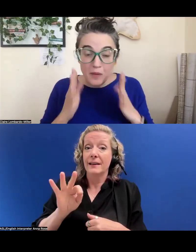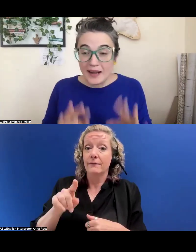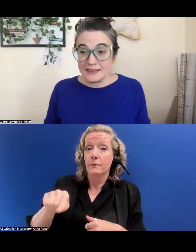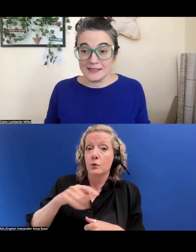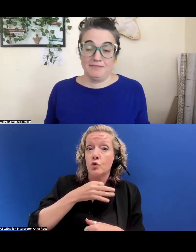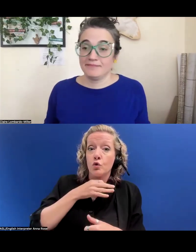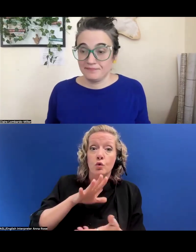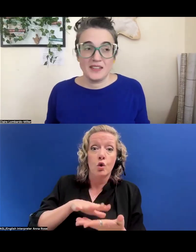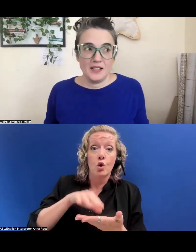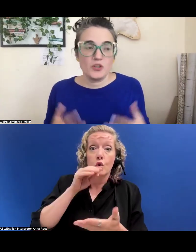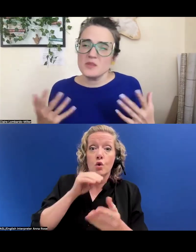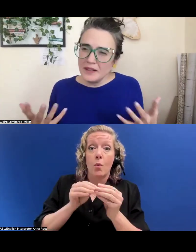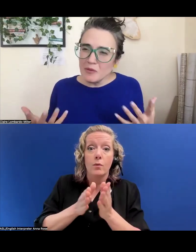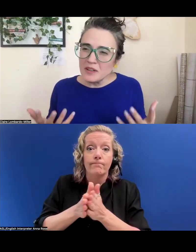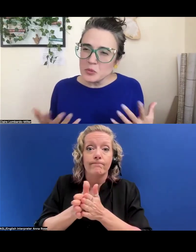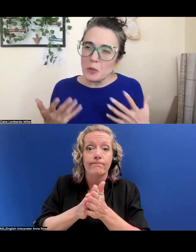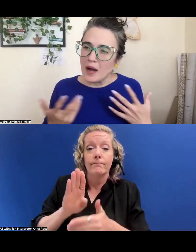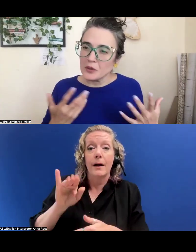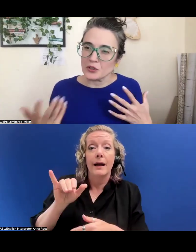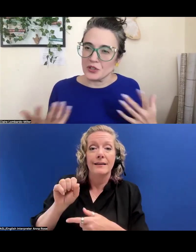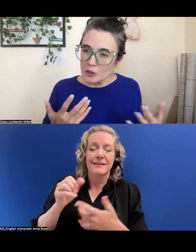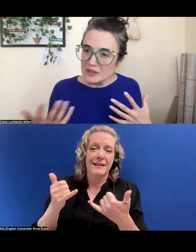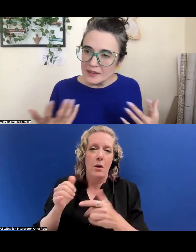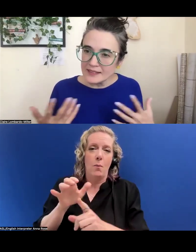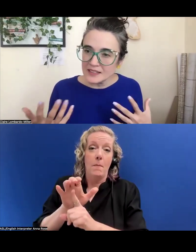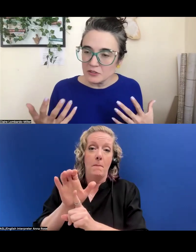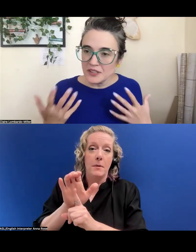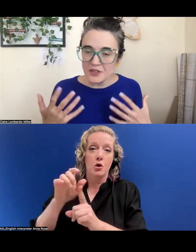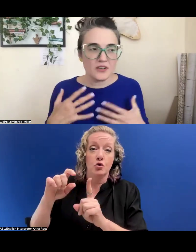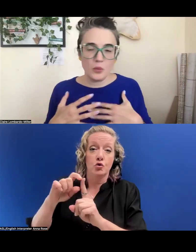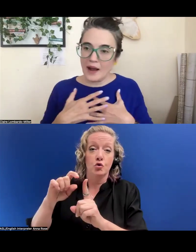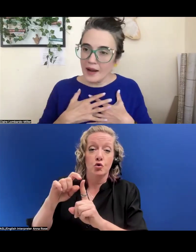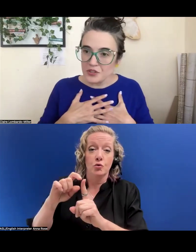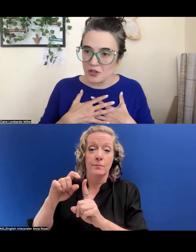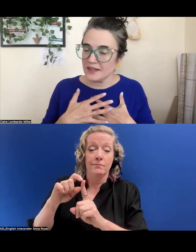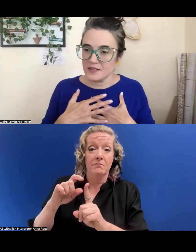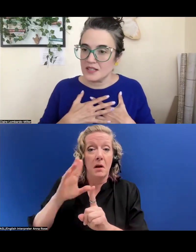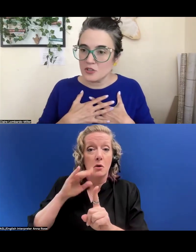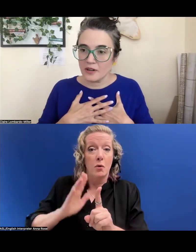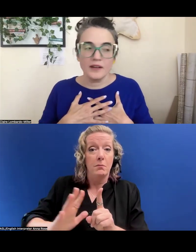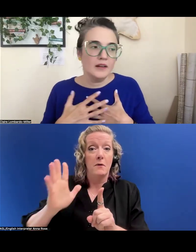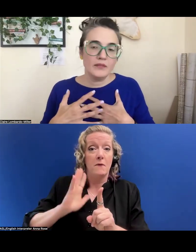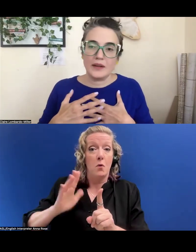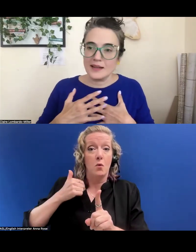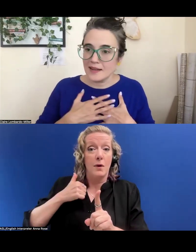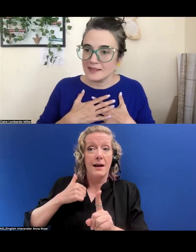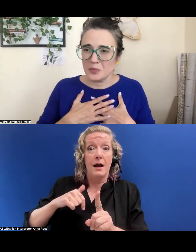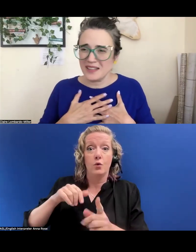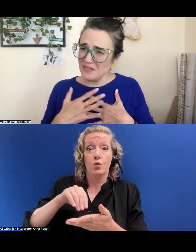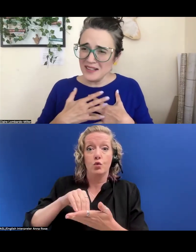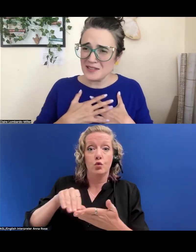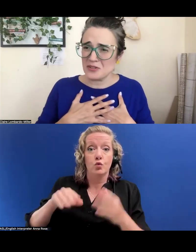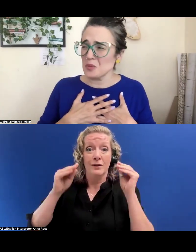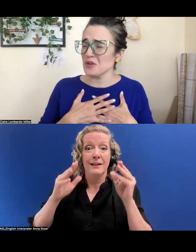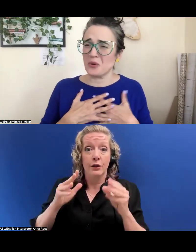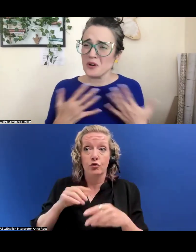about bias, which has become a much more popular term in the last several years. I know when I was trained as a teacher, then as an SLP,